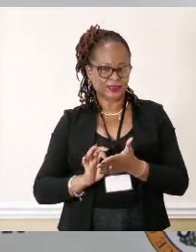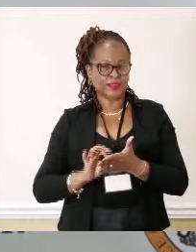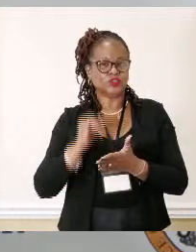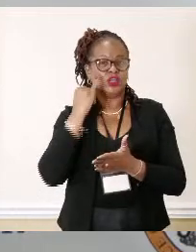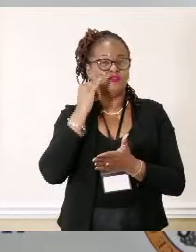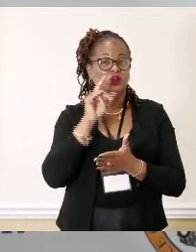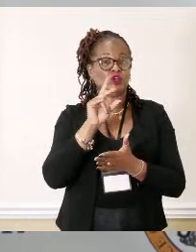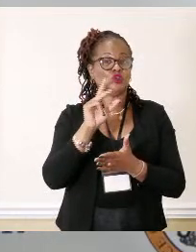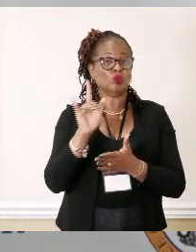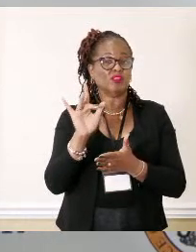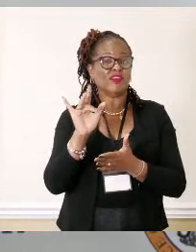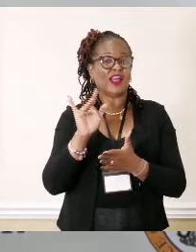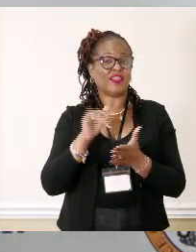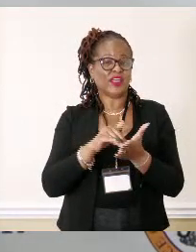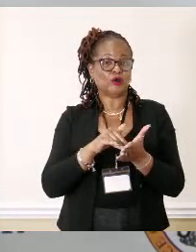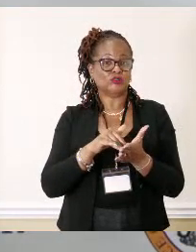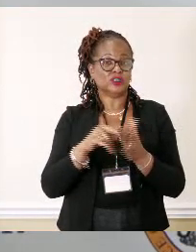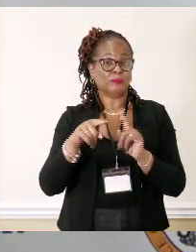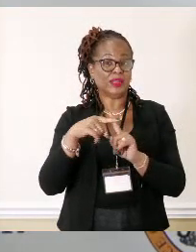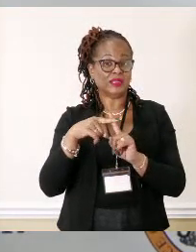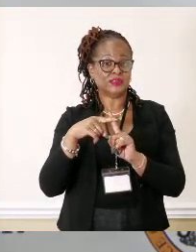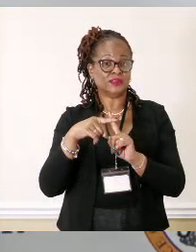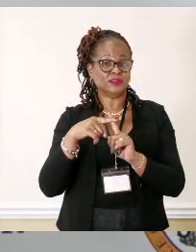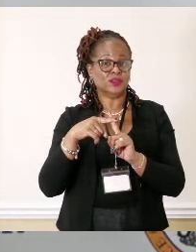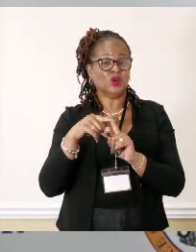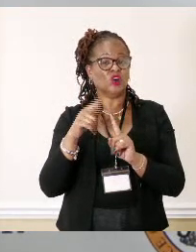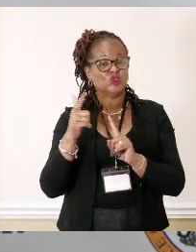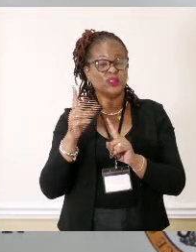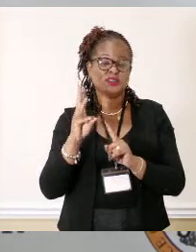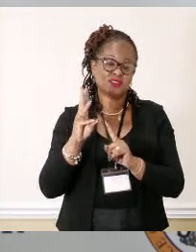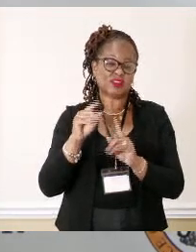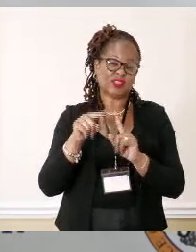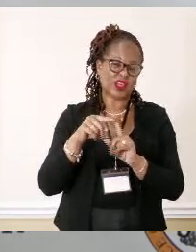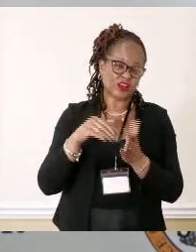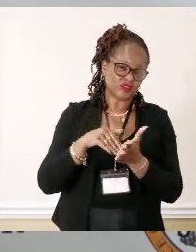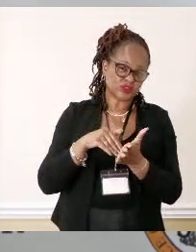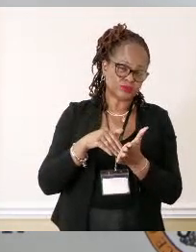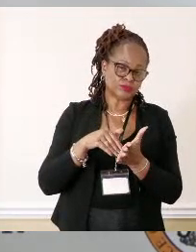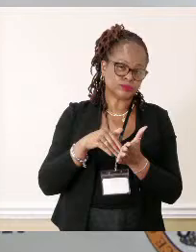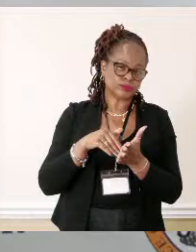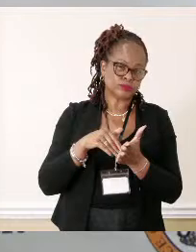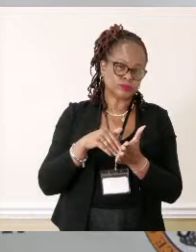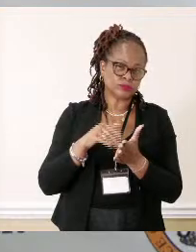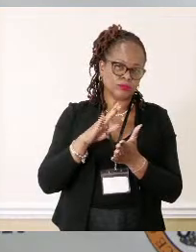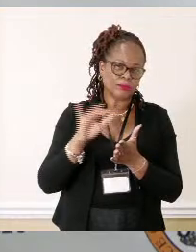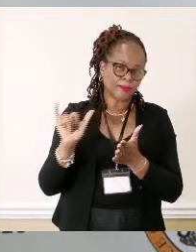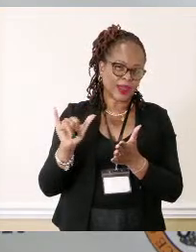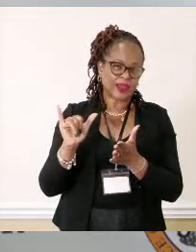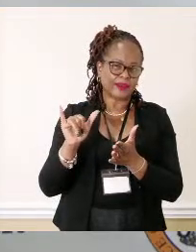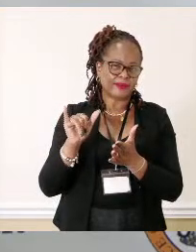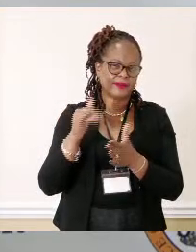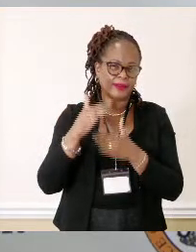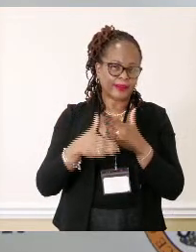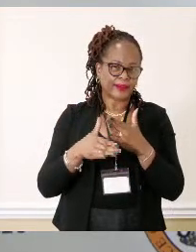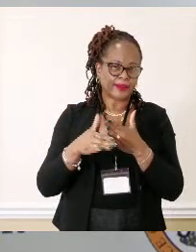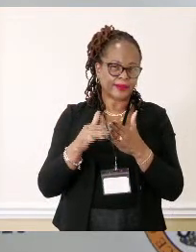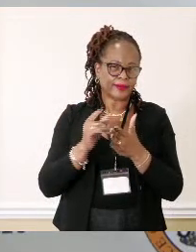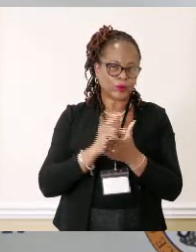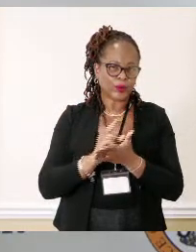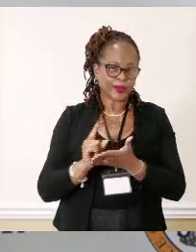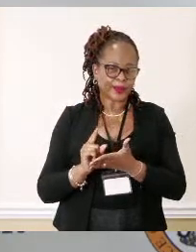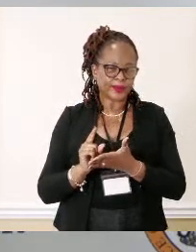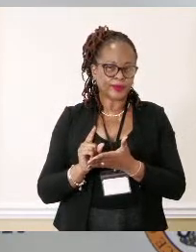at 25,000 plus or 26,000 by the end in another week or